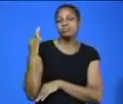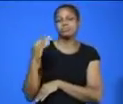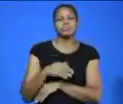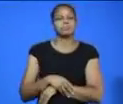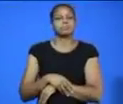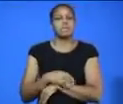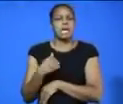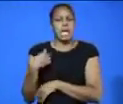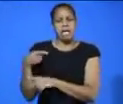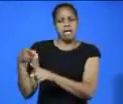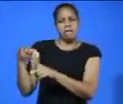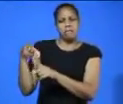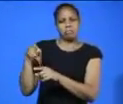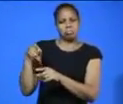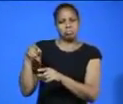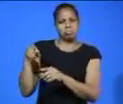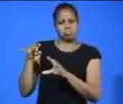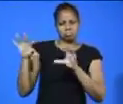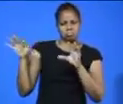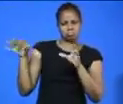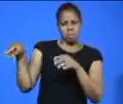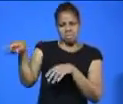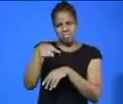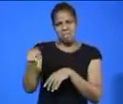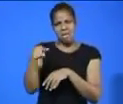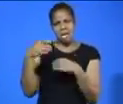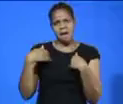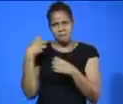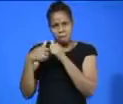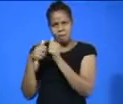they had a problem with him.